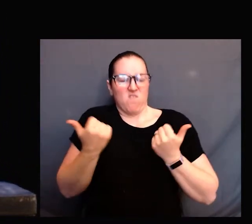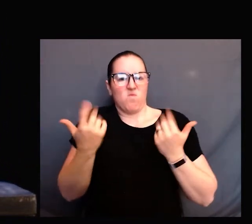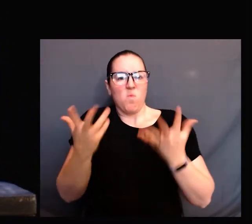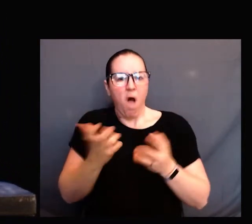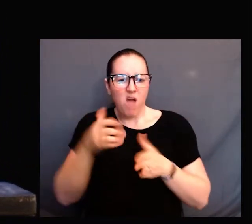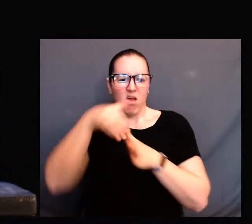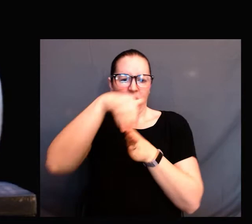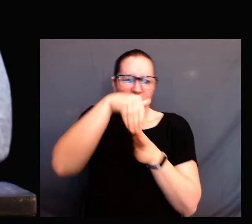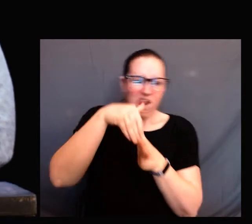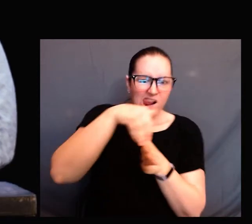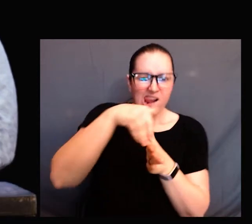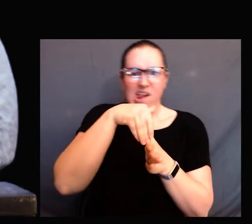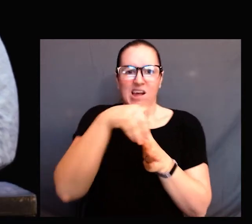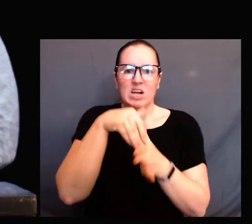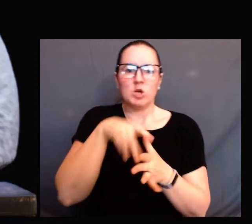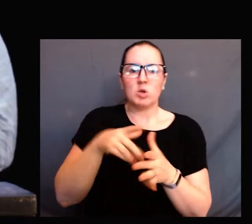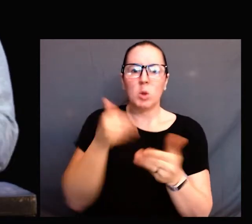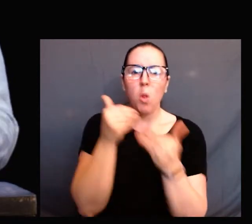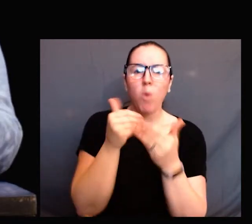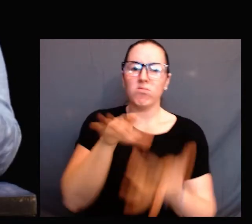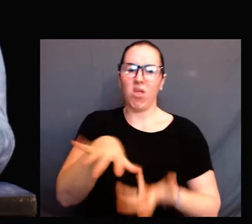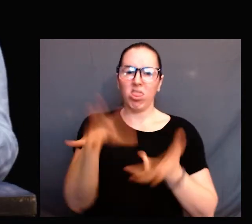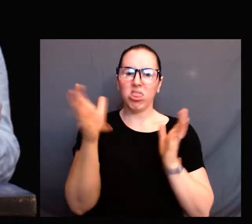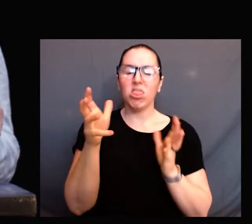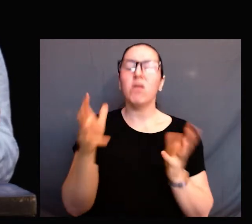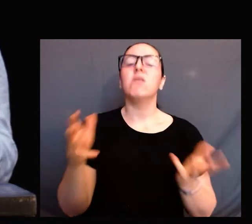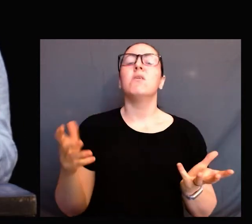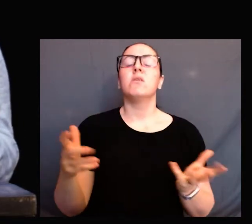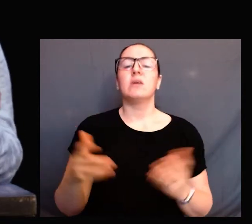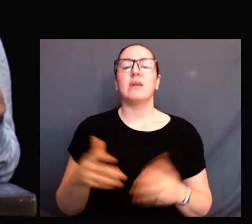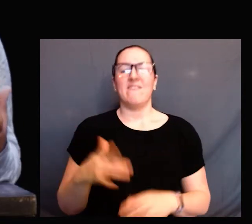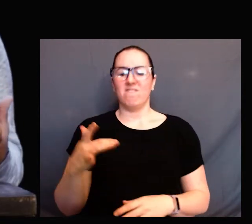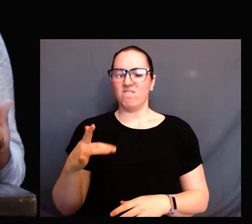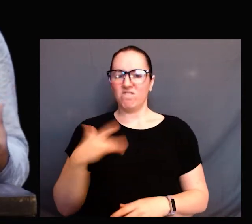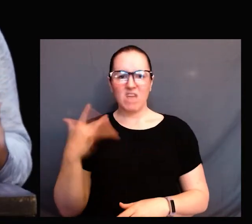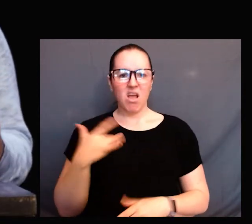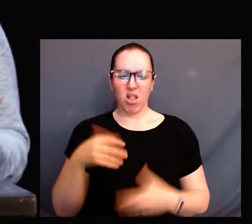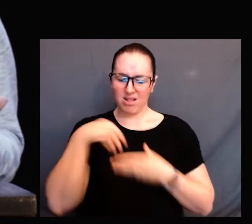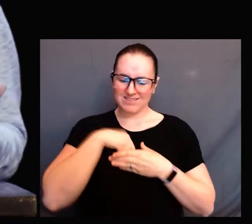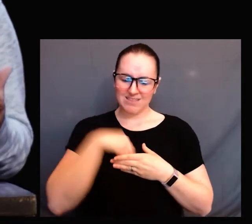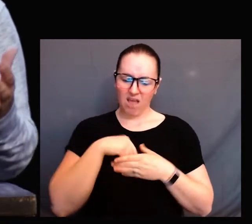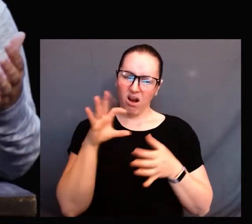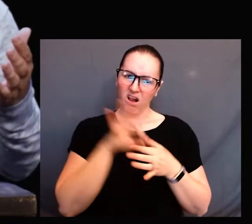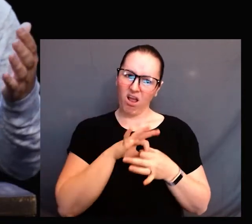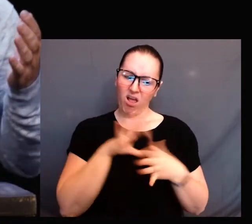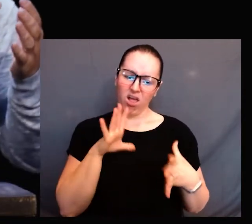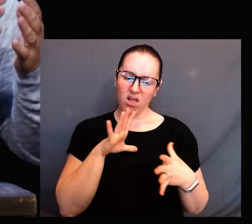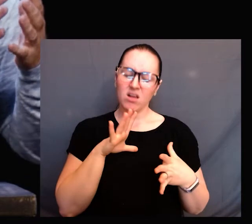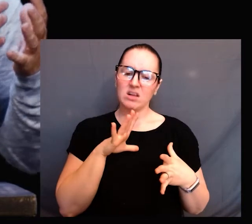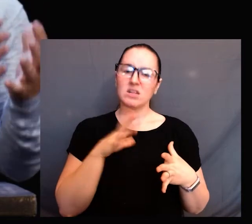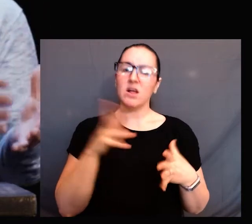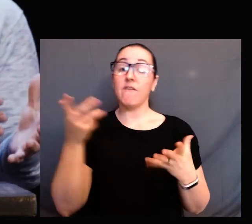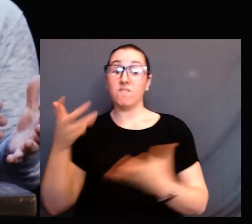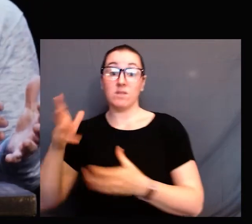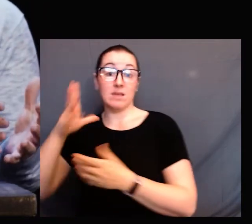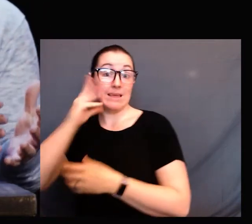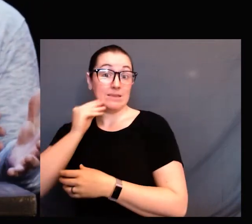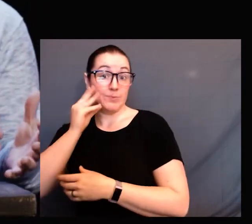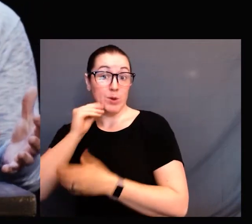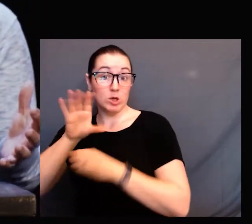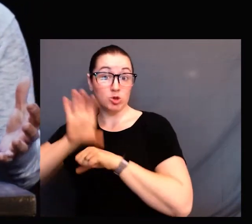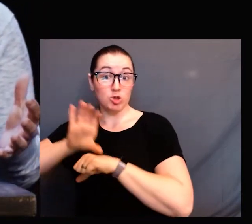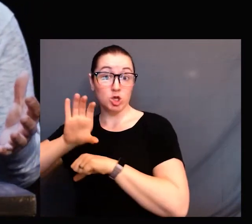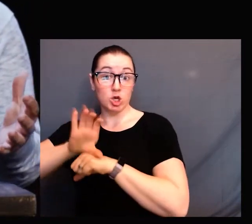life on the edge. There's still a disconnect that exists in their life between what is experienced